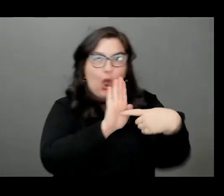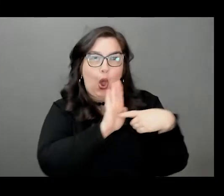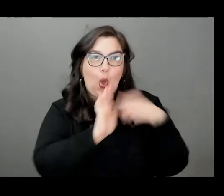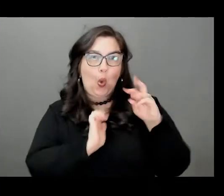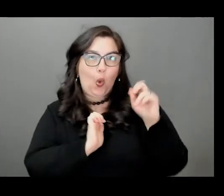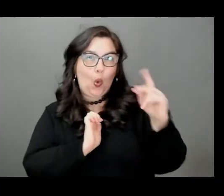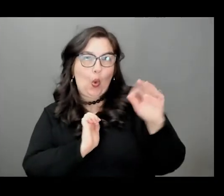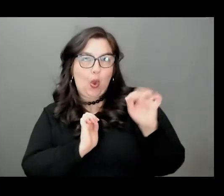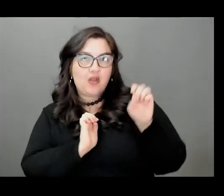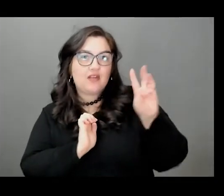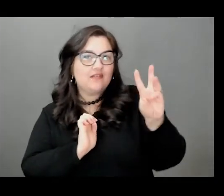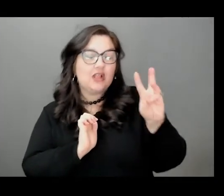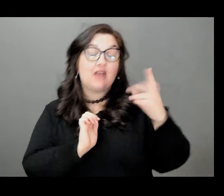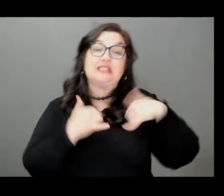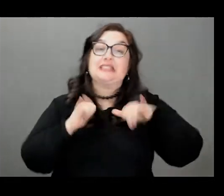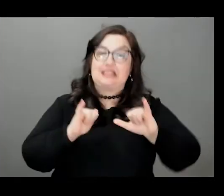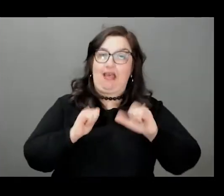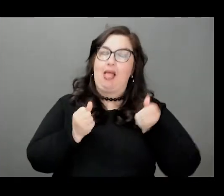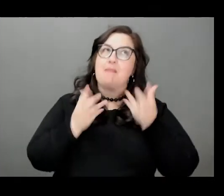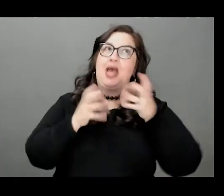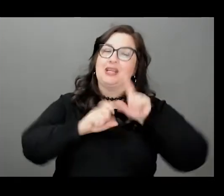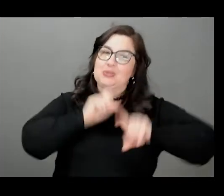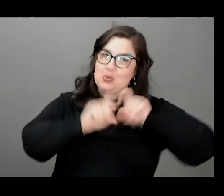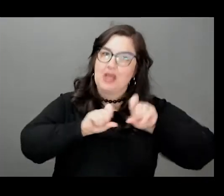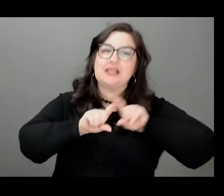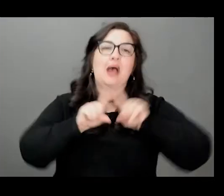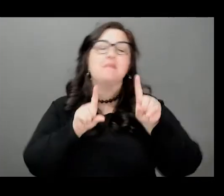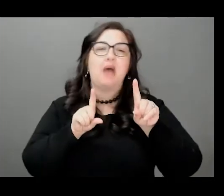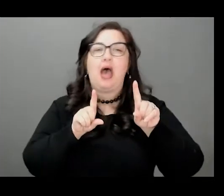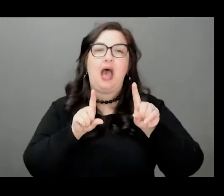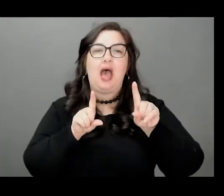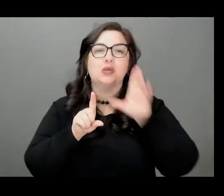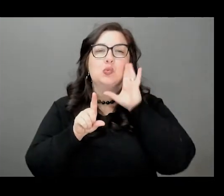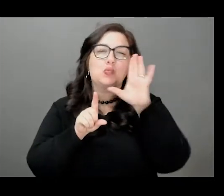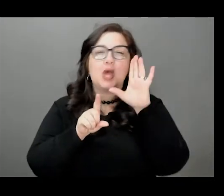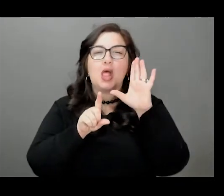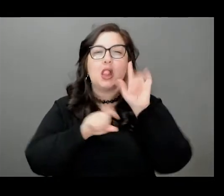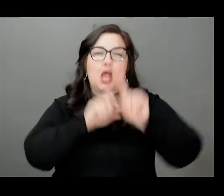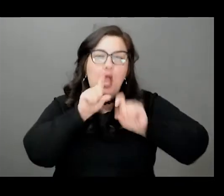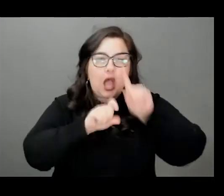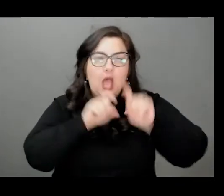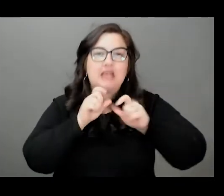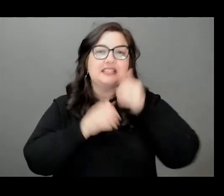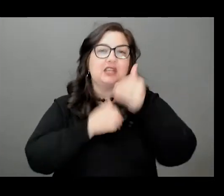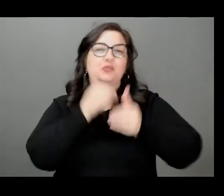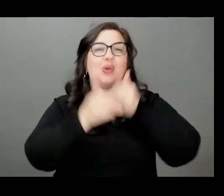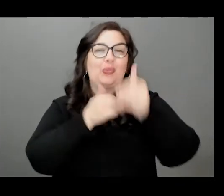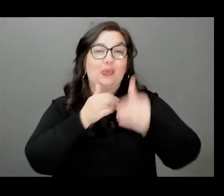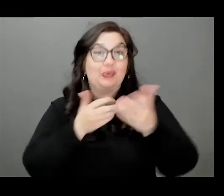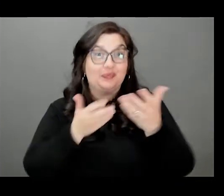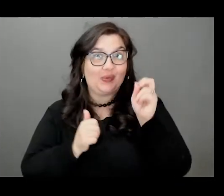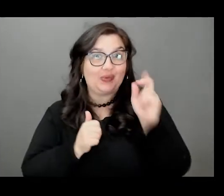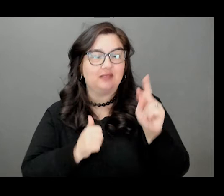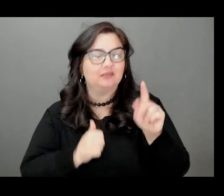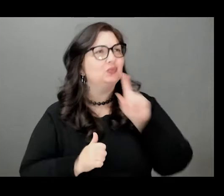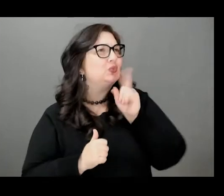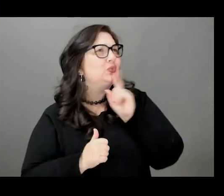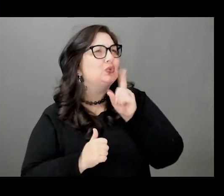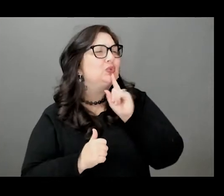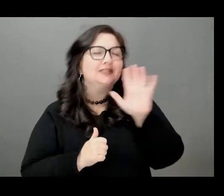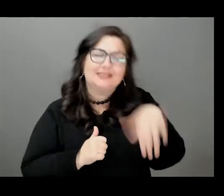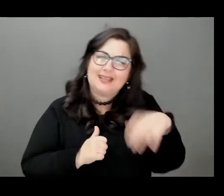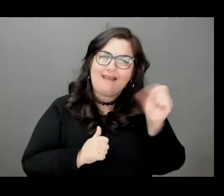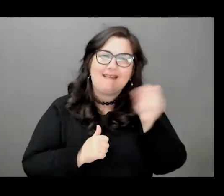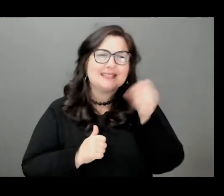let's jump into the console, show us Yeah. the workflow, and I still have a lot of questions, and I think Yeah. we'll uncover those, we'll